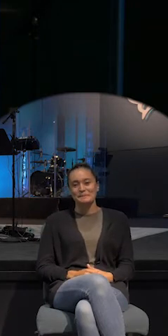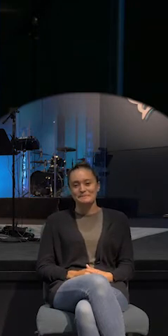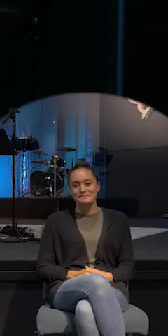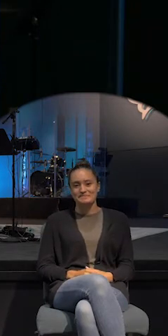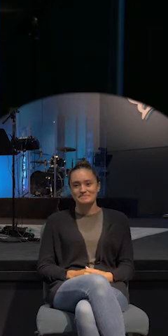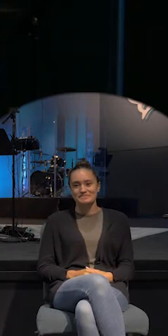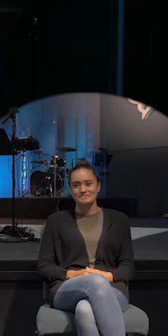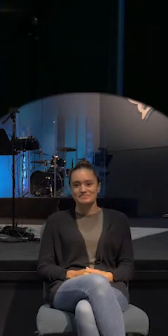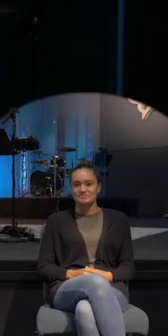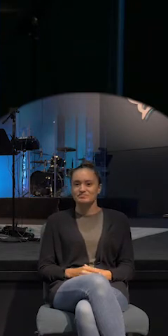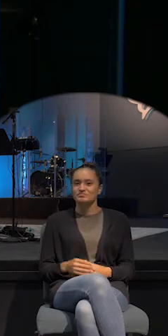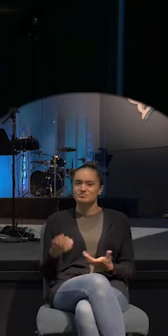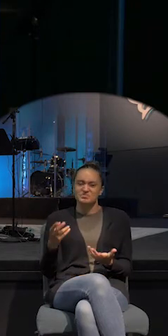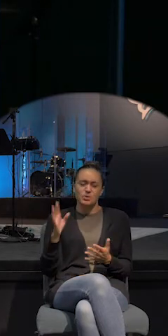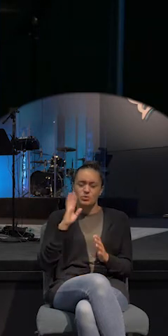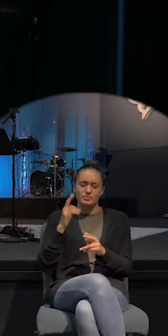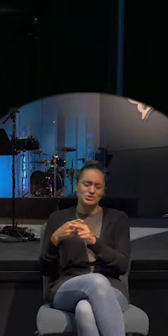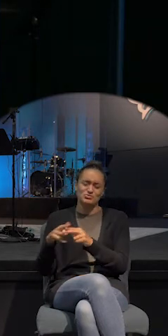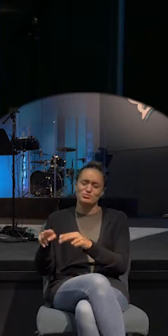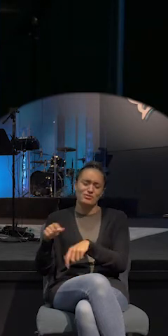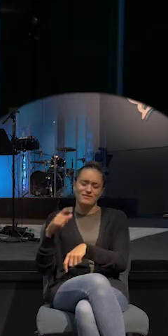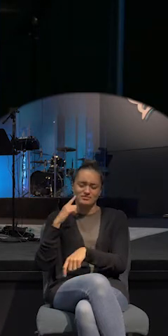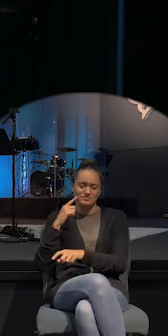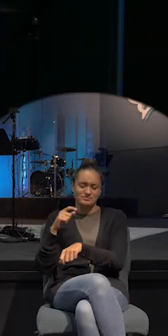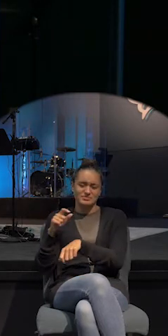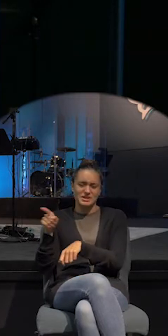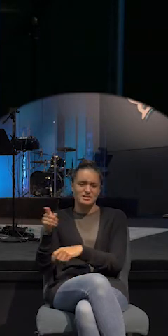A short stretch for him.